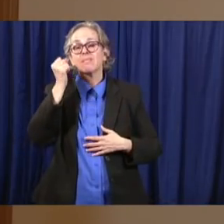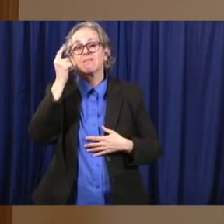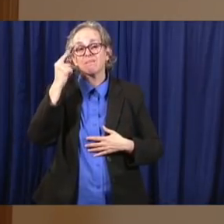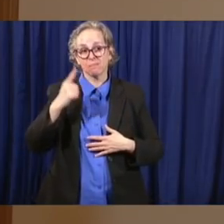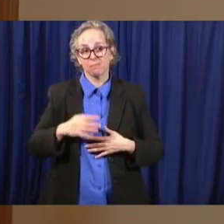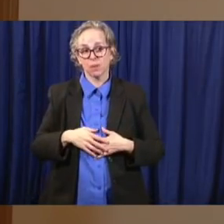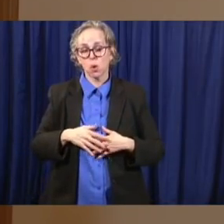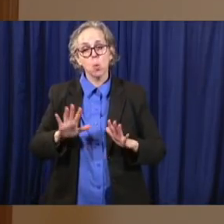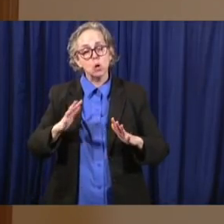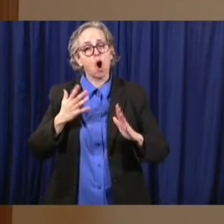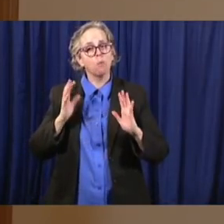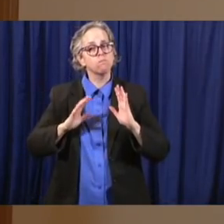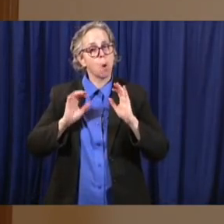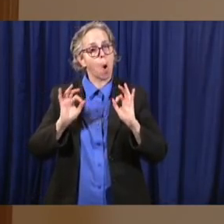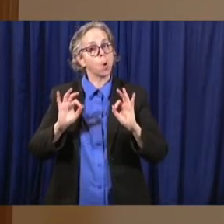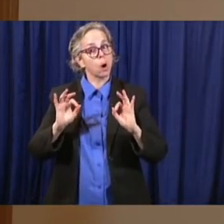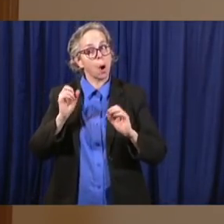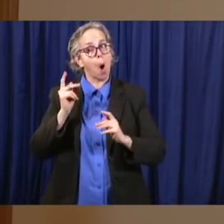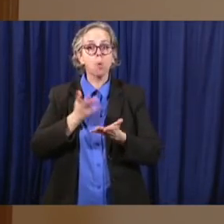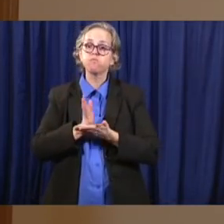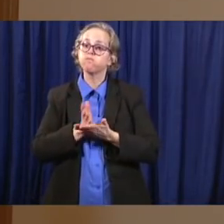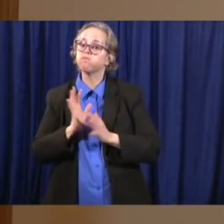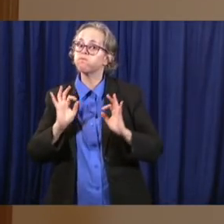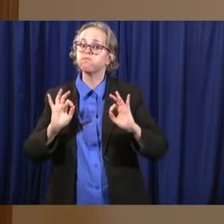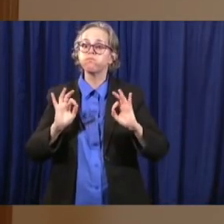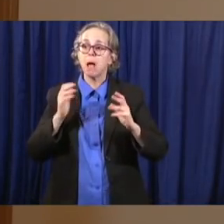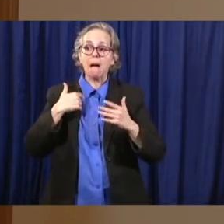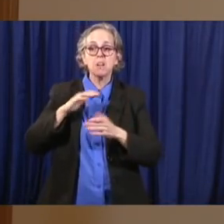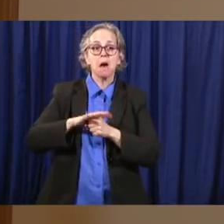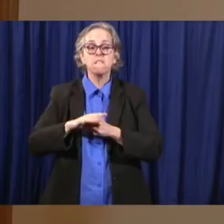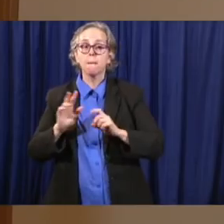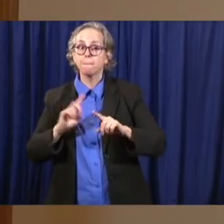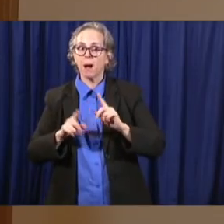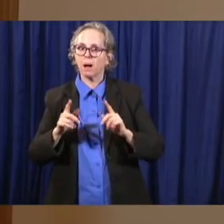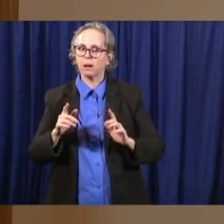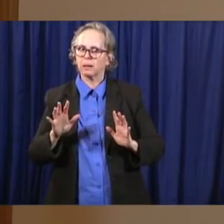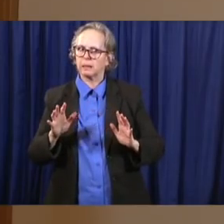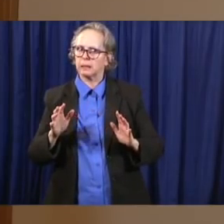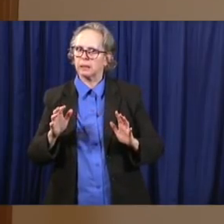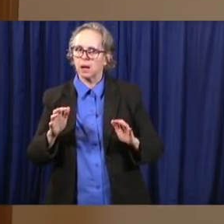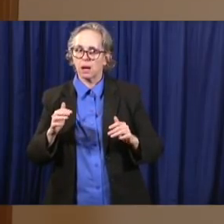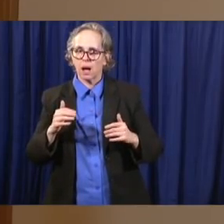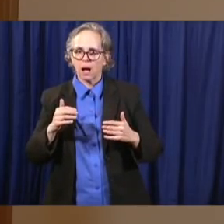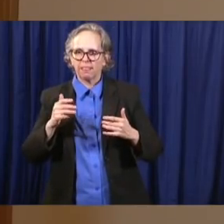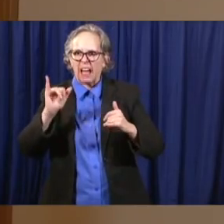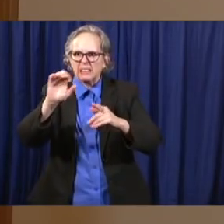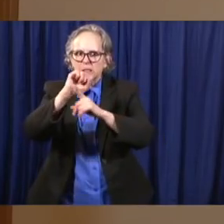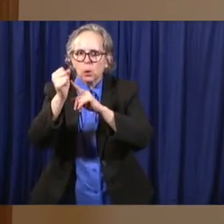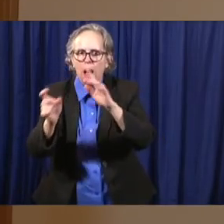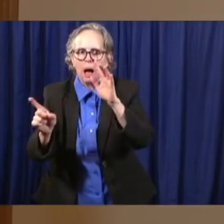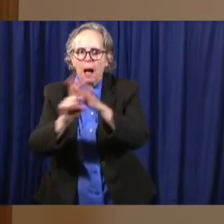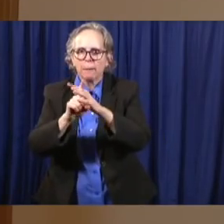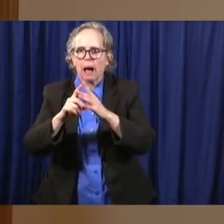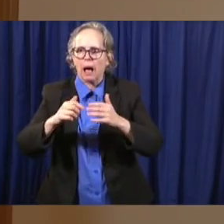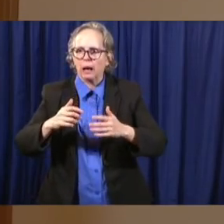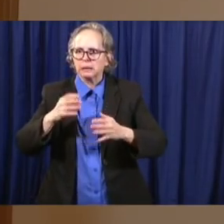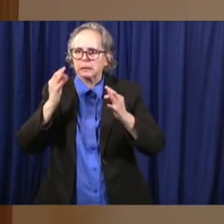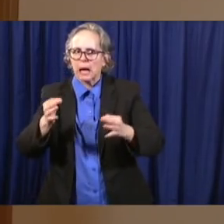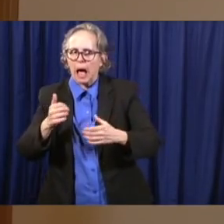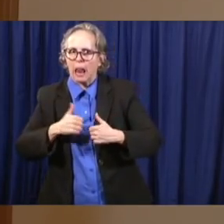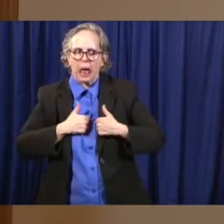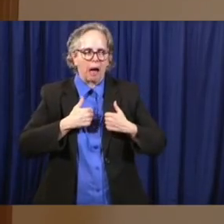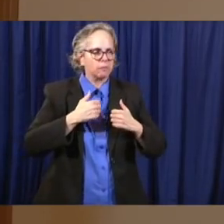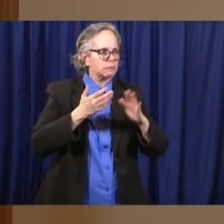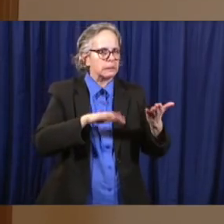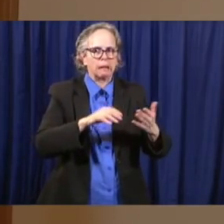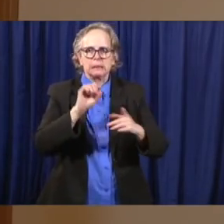never get to a position where we even have to think about that. Let's use the equipment we have. There's also the whole treatment that